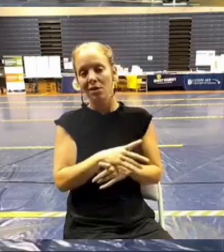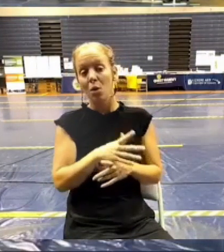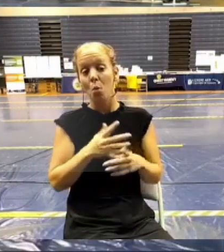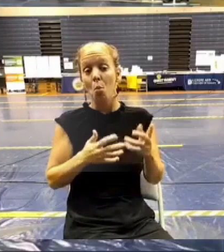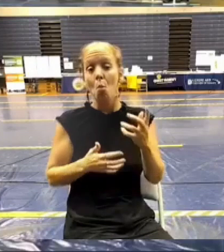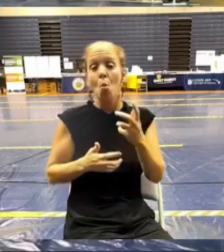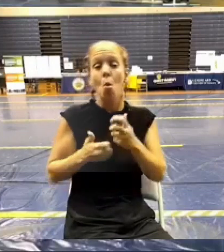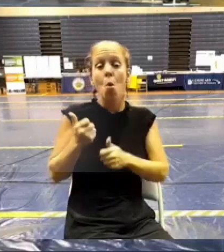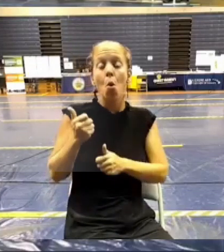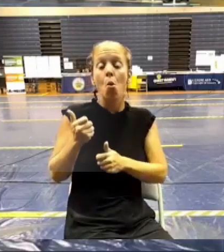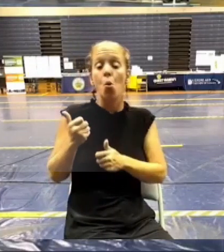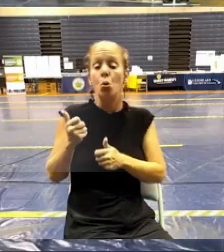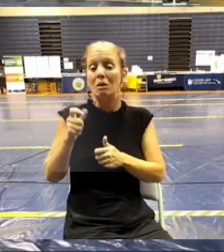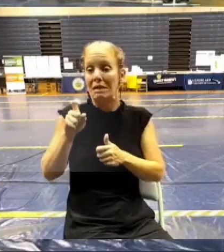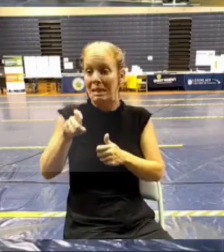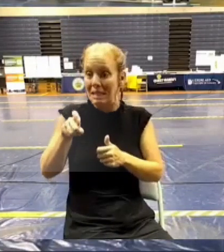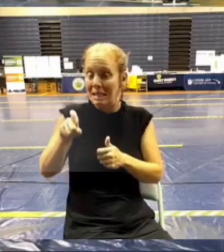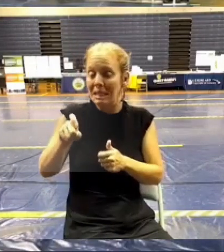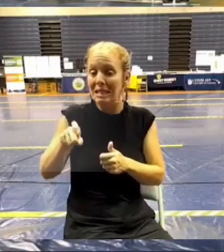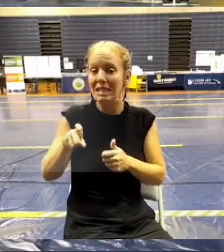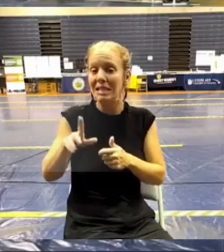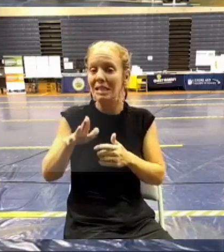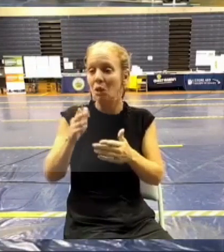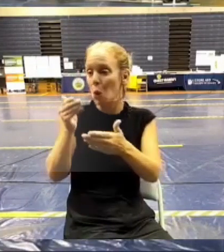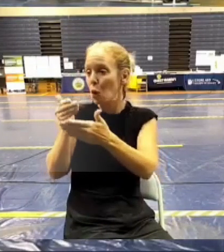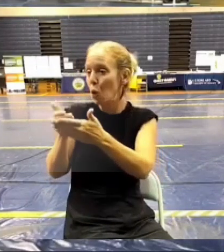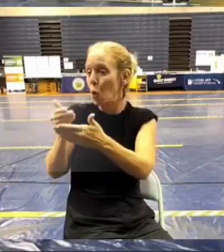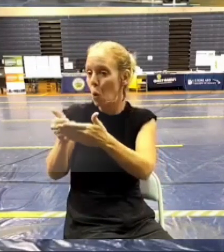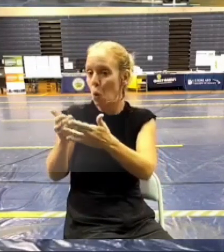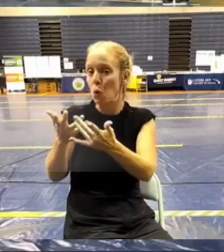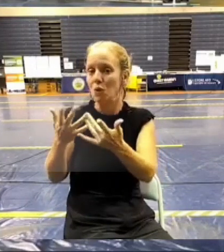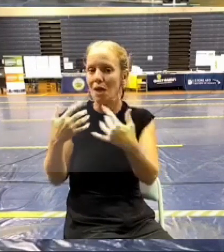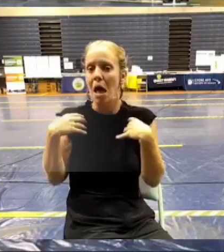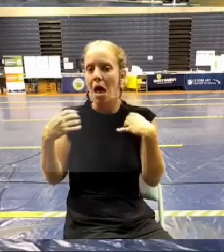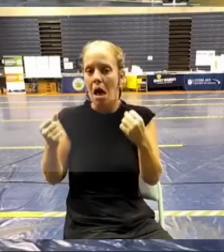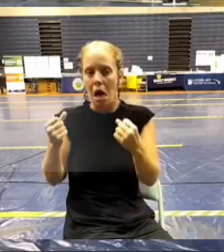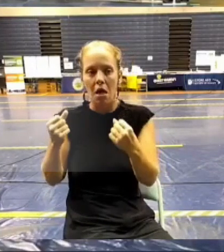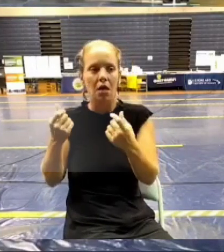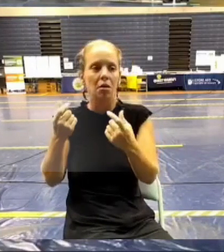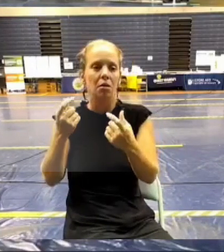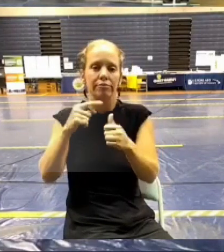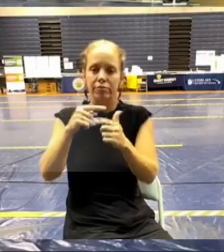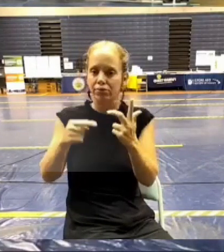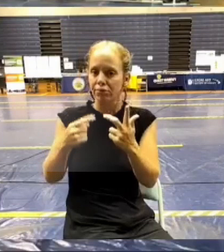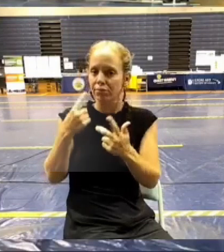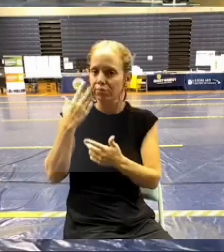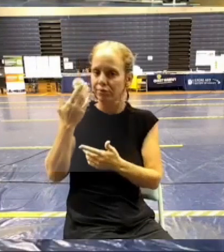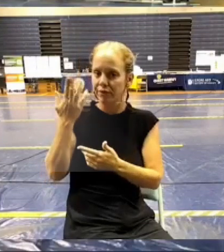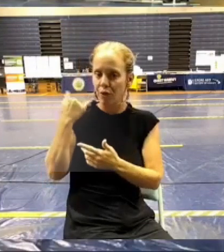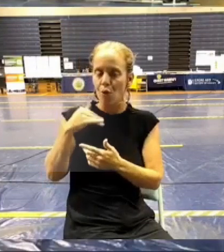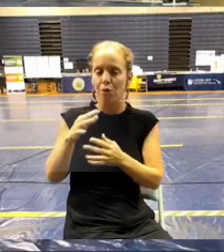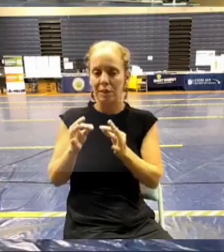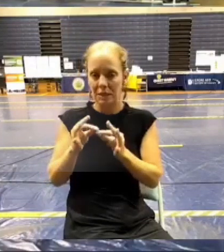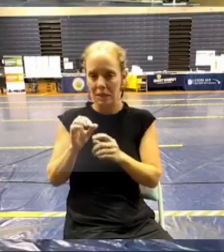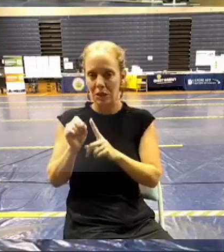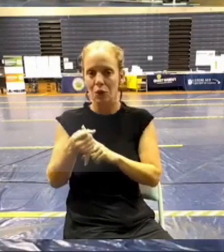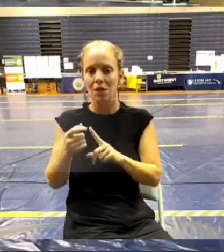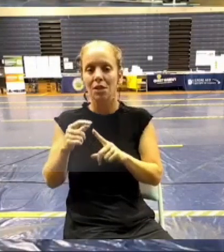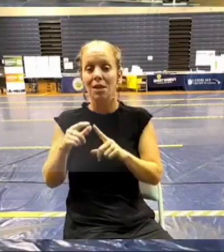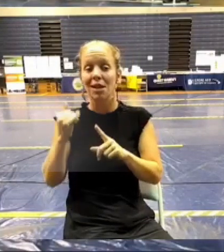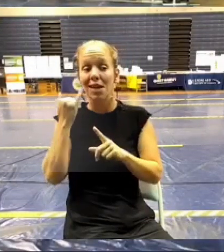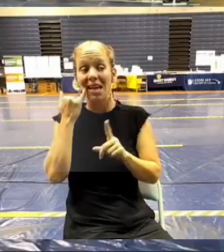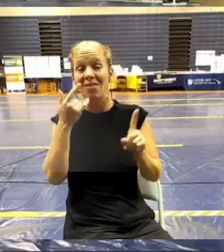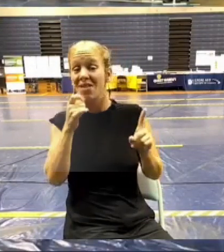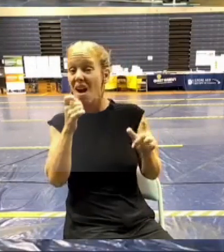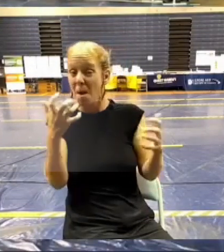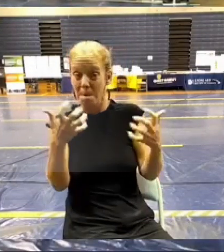most vulnerable closest to where they need to be using some of those criteria, and then offer others. If you don't